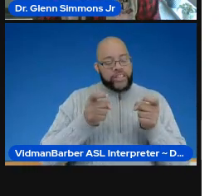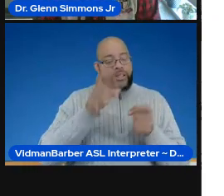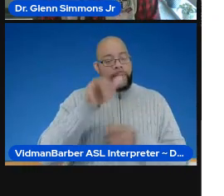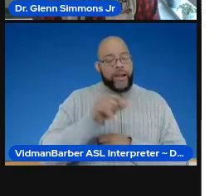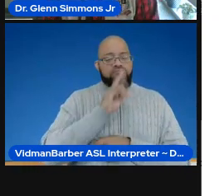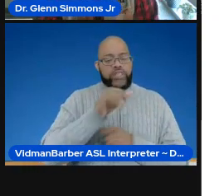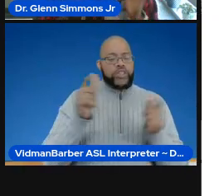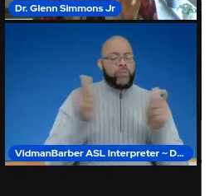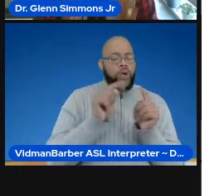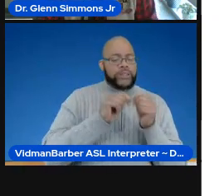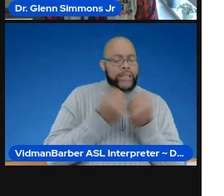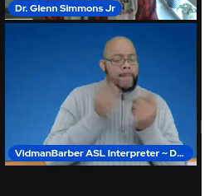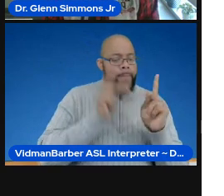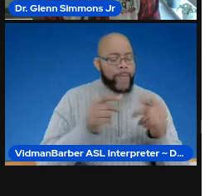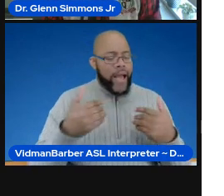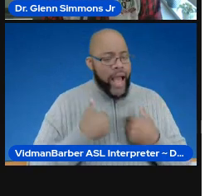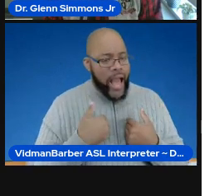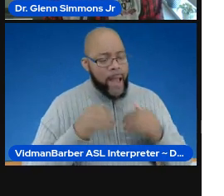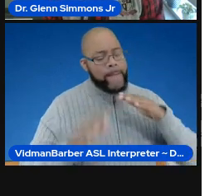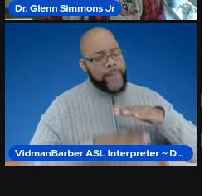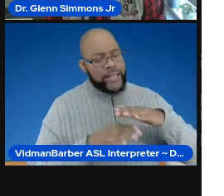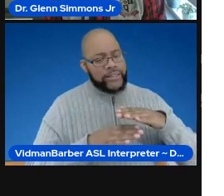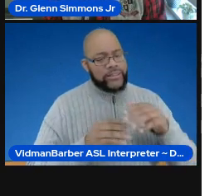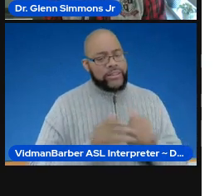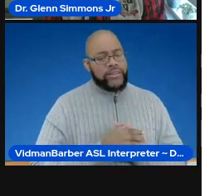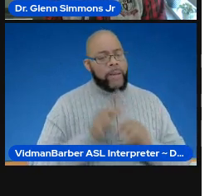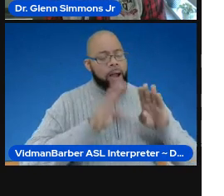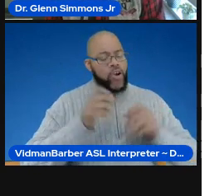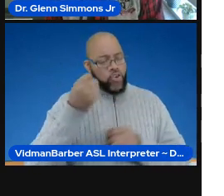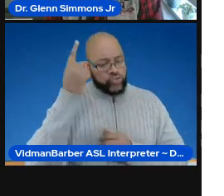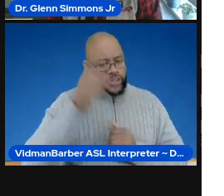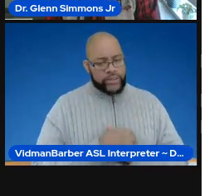really small team of folks that had basic biological understanding.